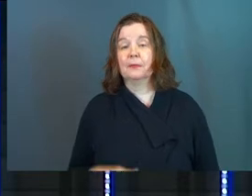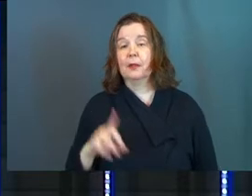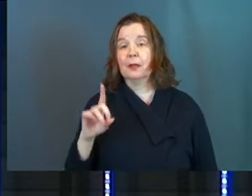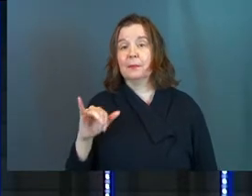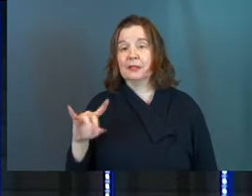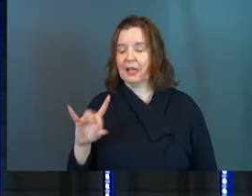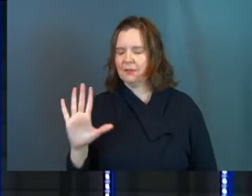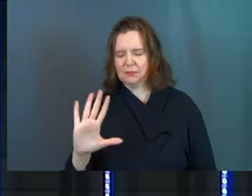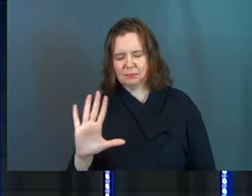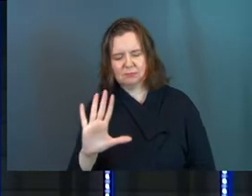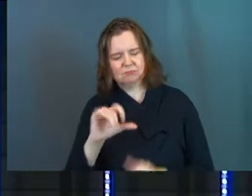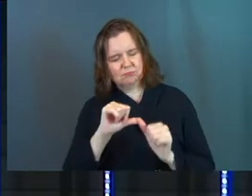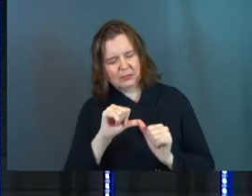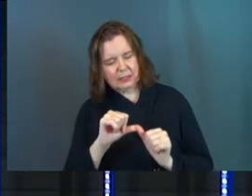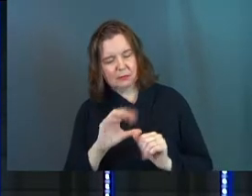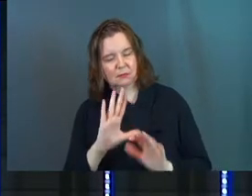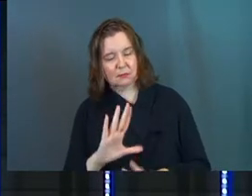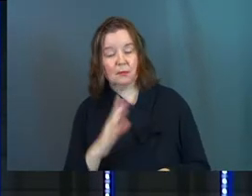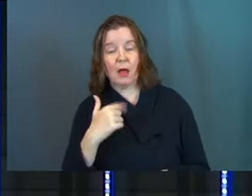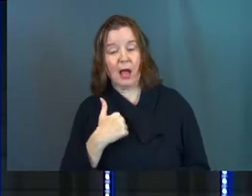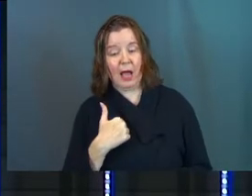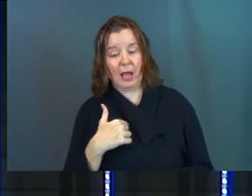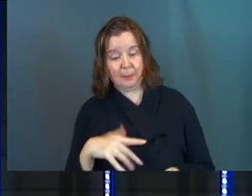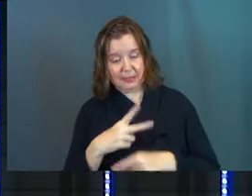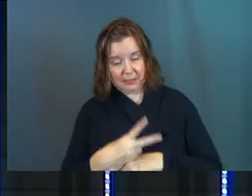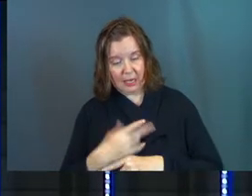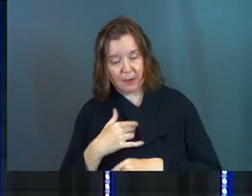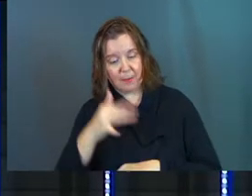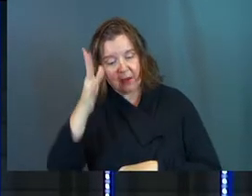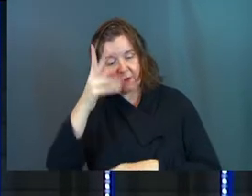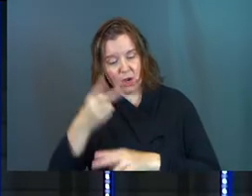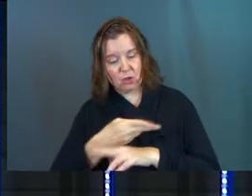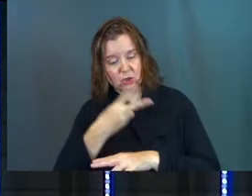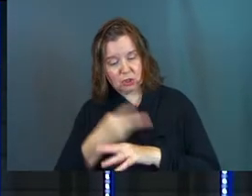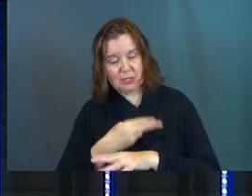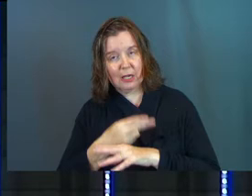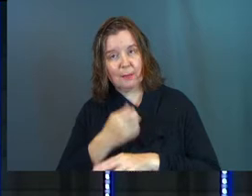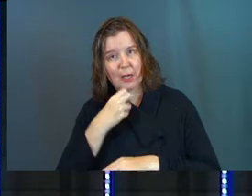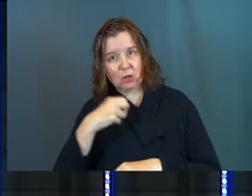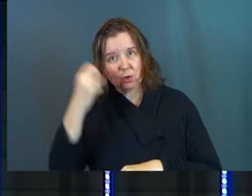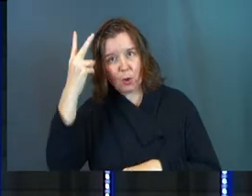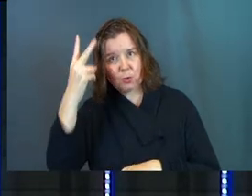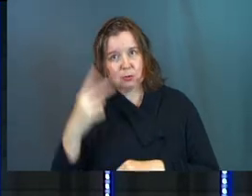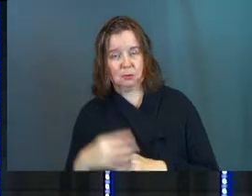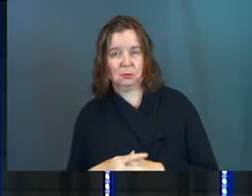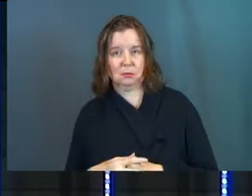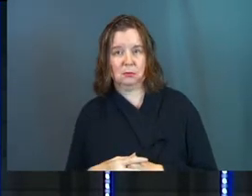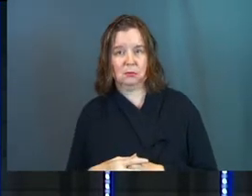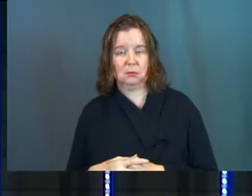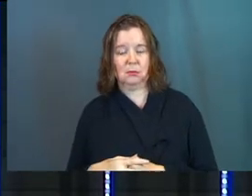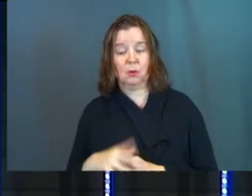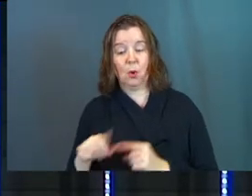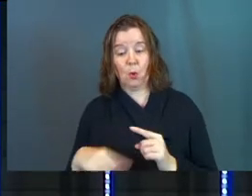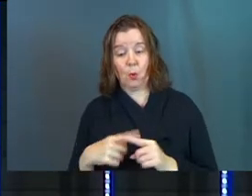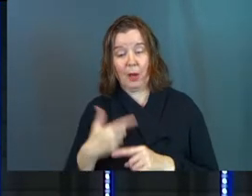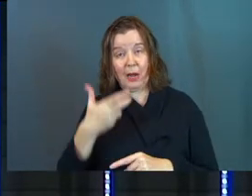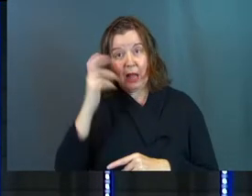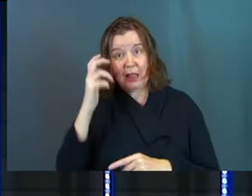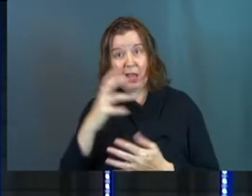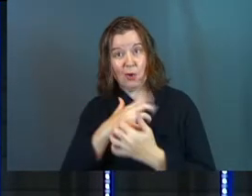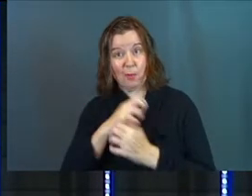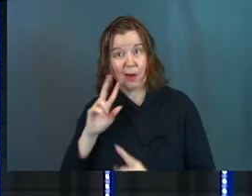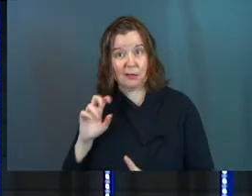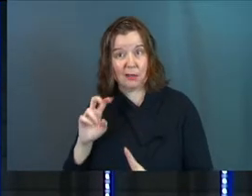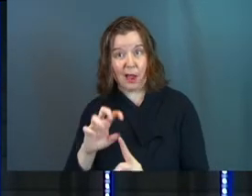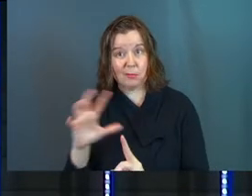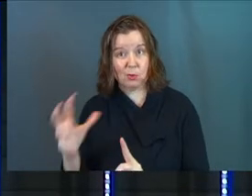But David persisted, verse 34, I've been taking care of my father's sheep and goats. Look how he explains this. It says, when a lion or a bear